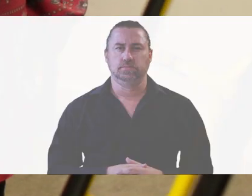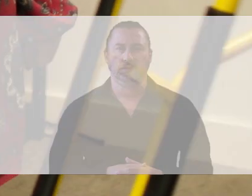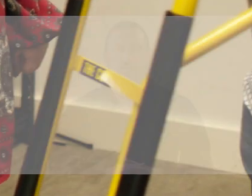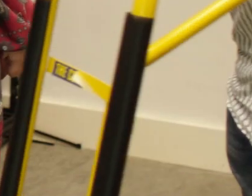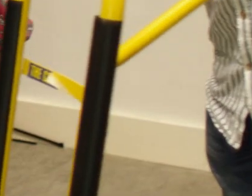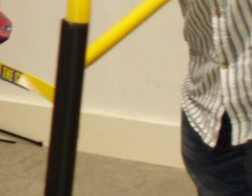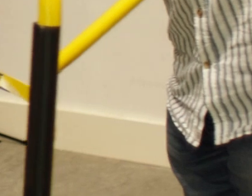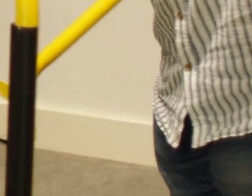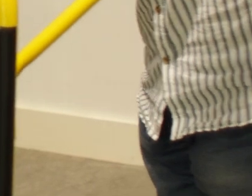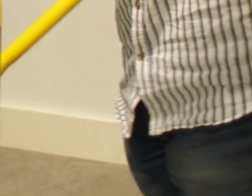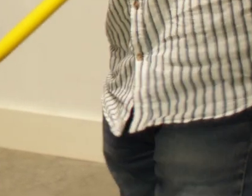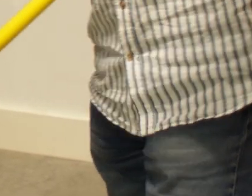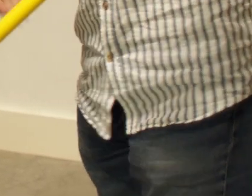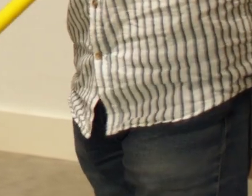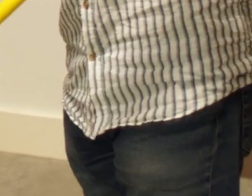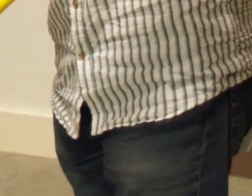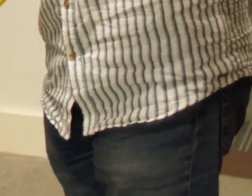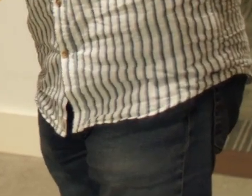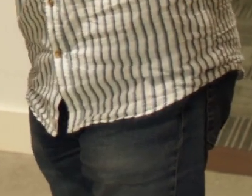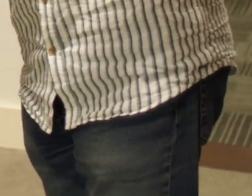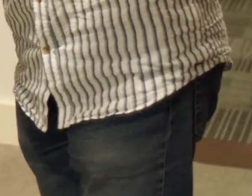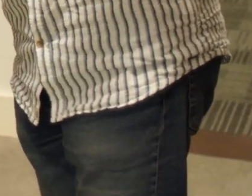Chris demonstrates how to use a sack truck.